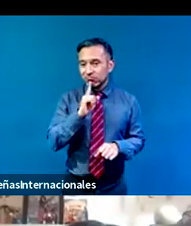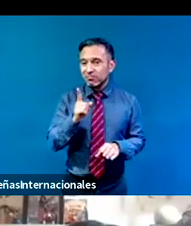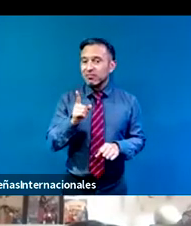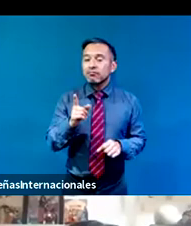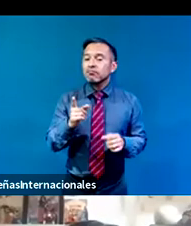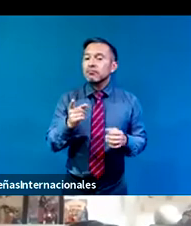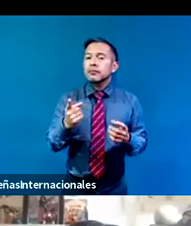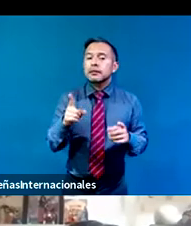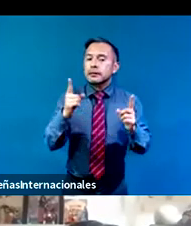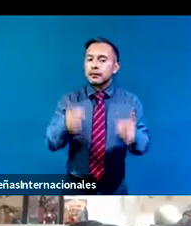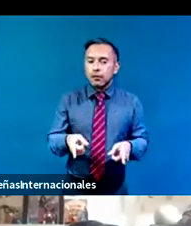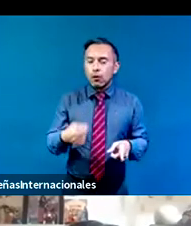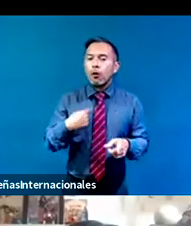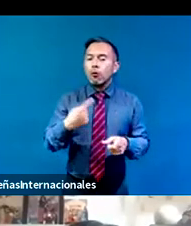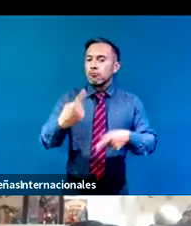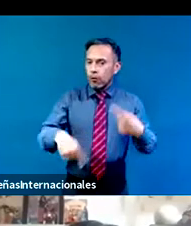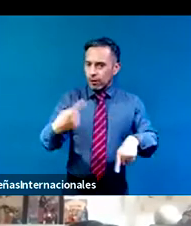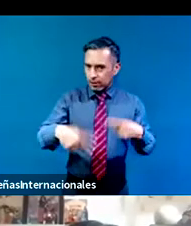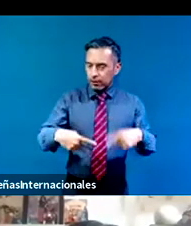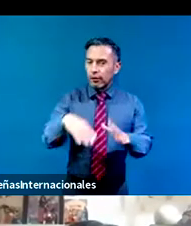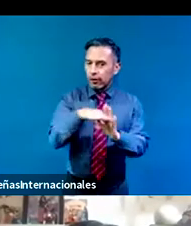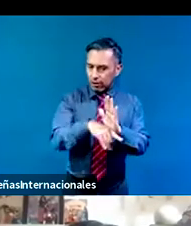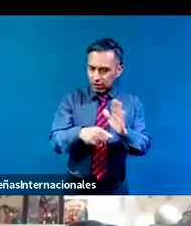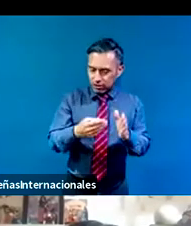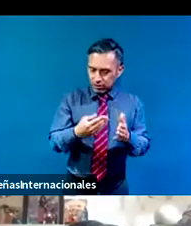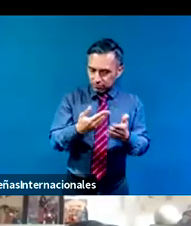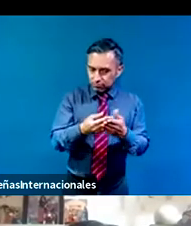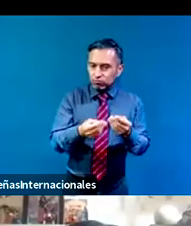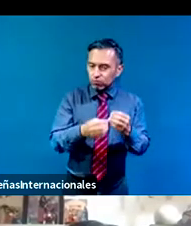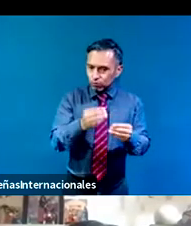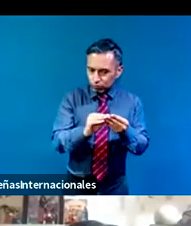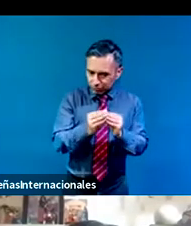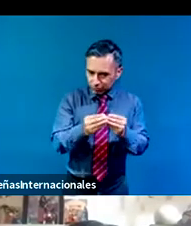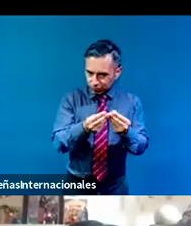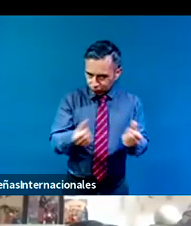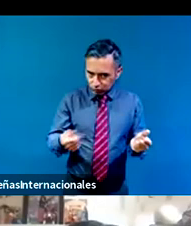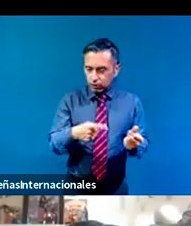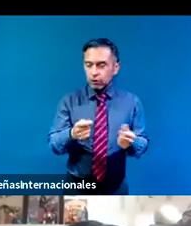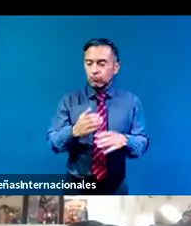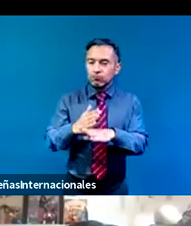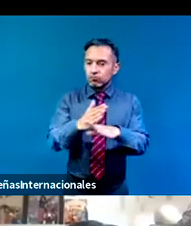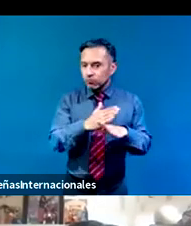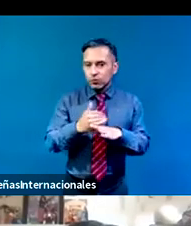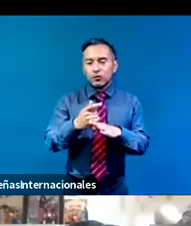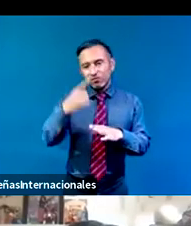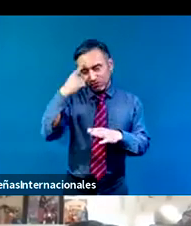guarantee a safety net and social protection for all women, especially those in the informal sector.